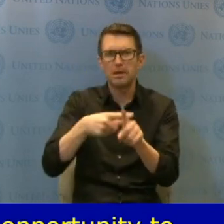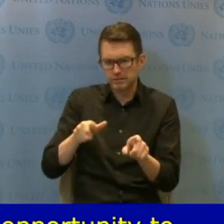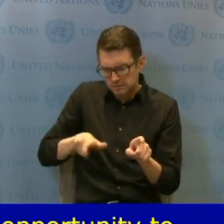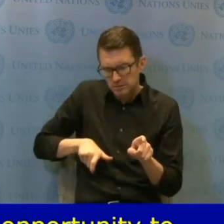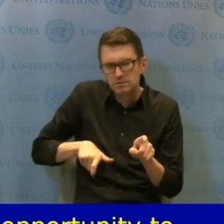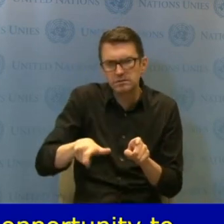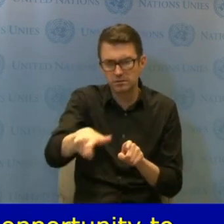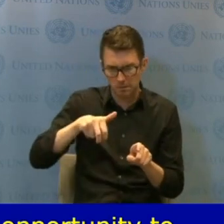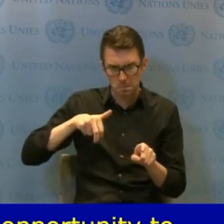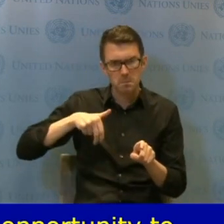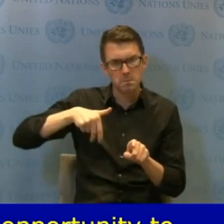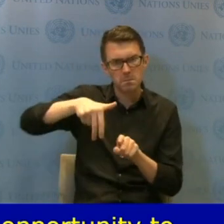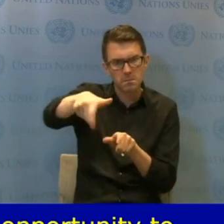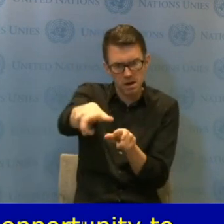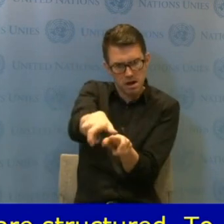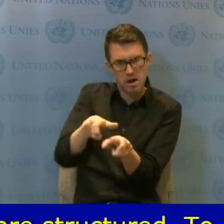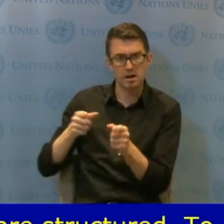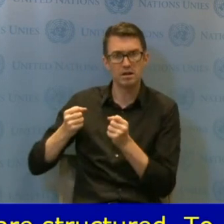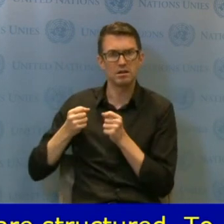more